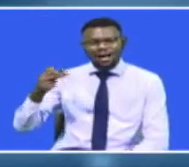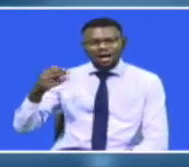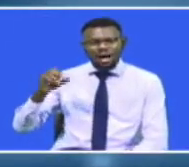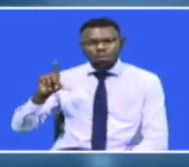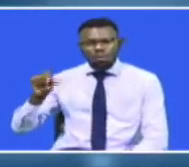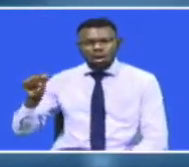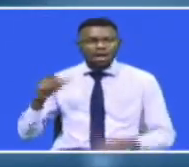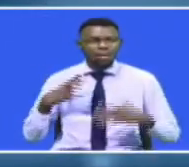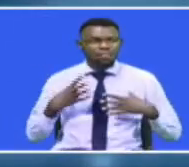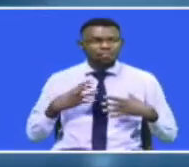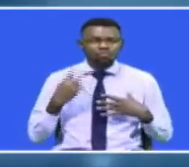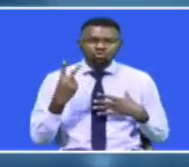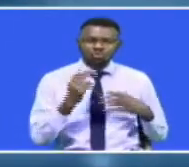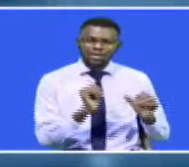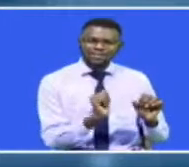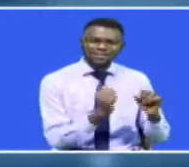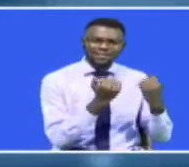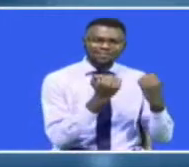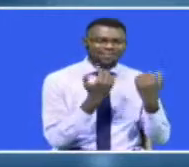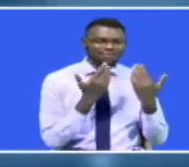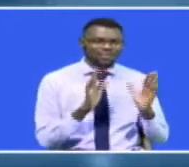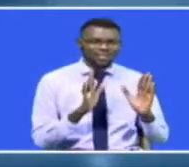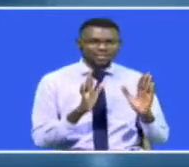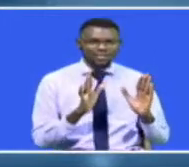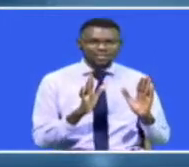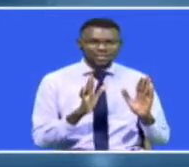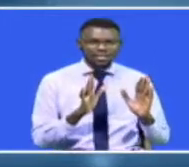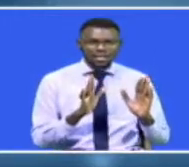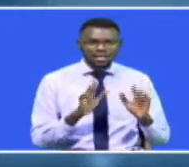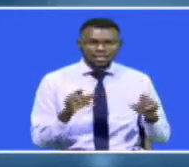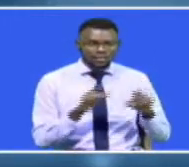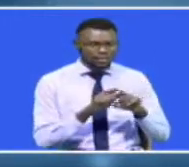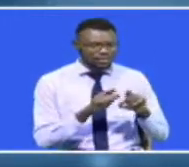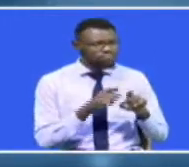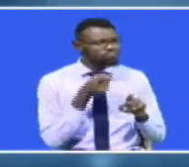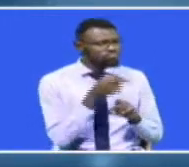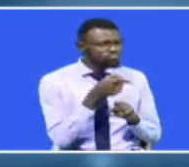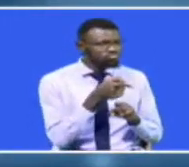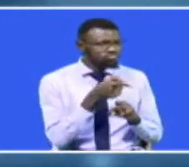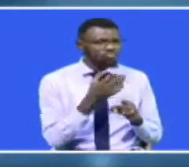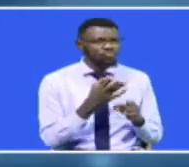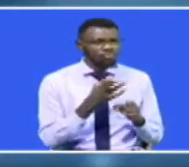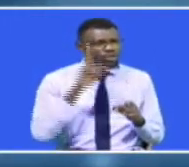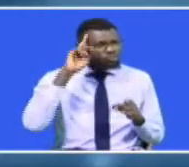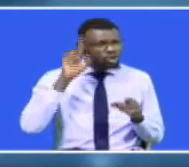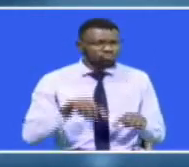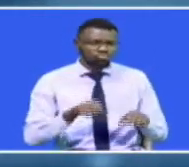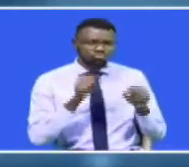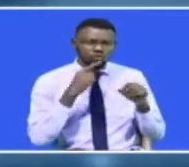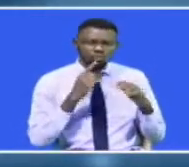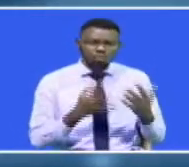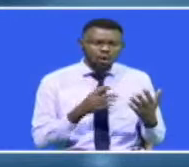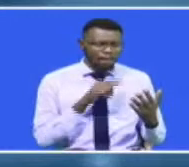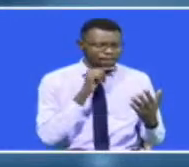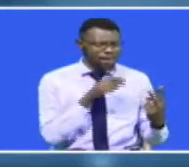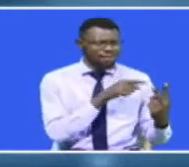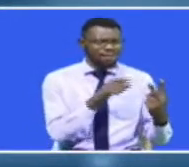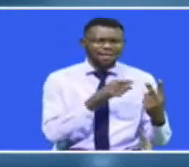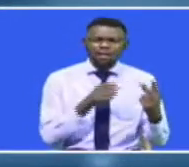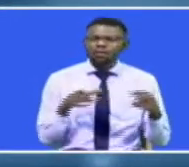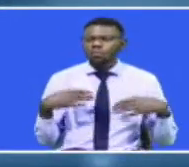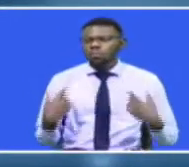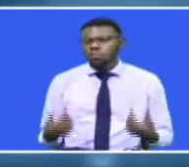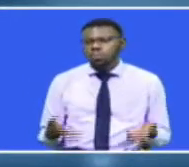people were rescued. According to the Coast Regional Commissioner, Rhoda Onyancha, those rescued were men in very poor